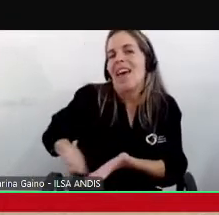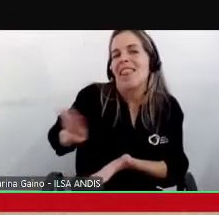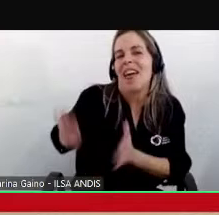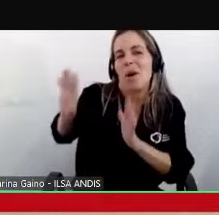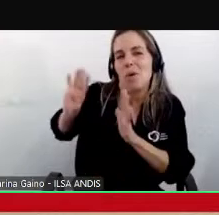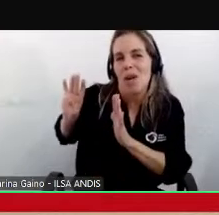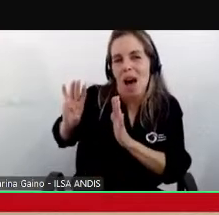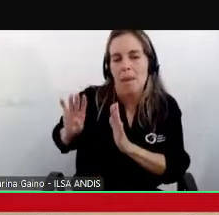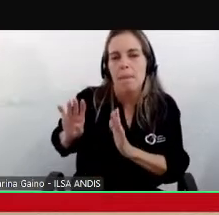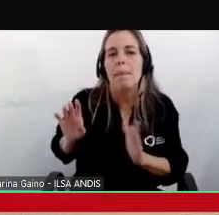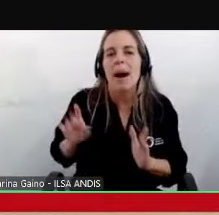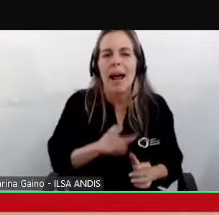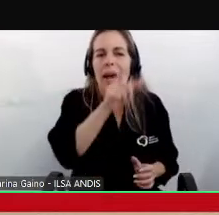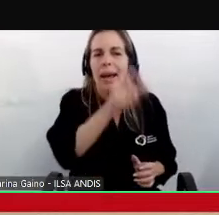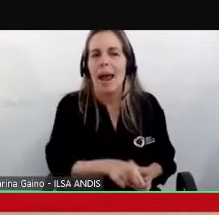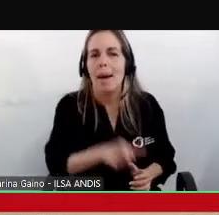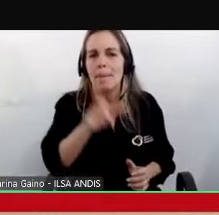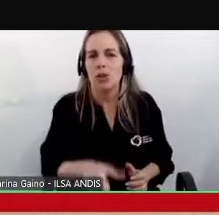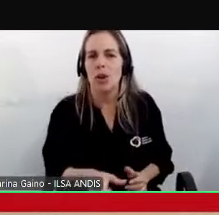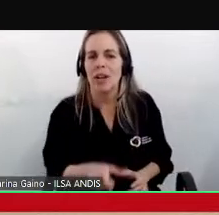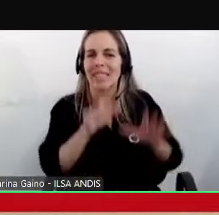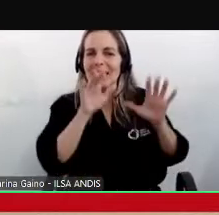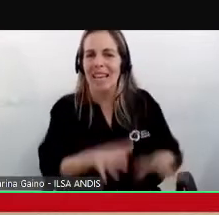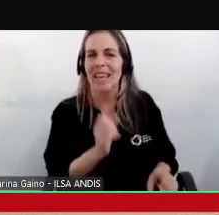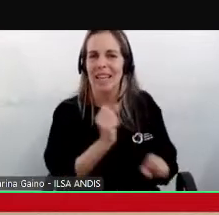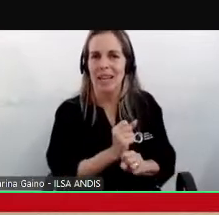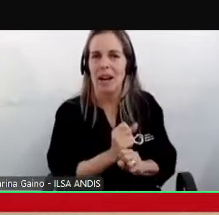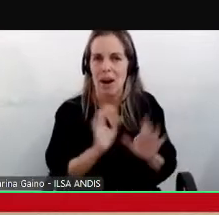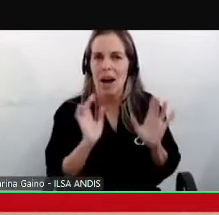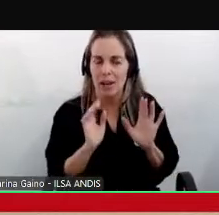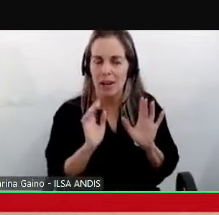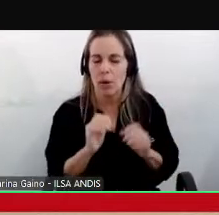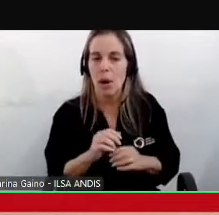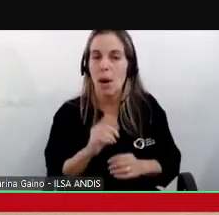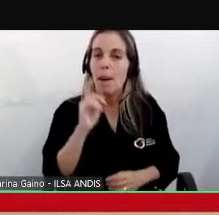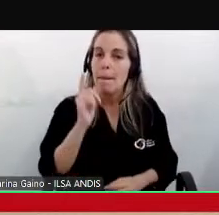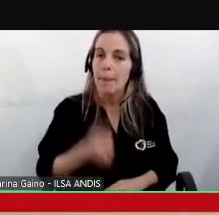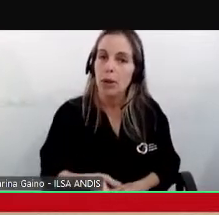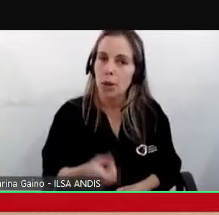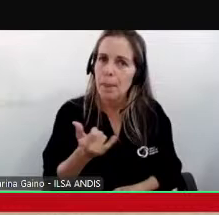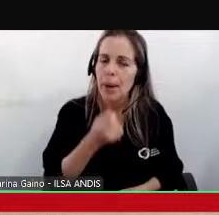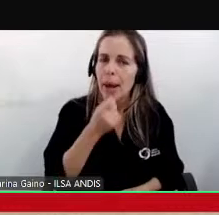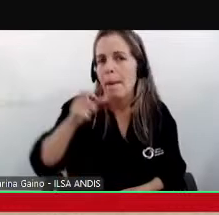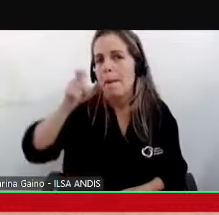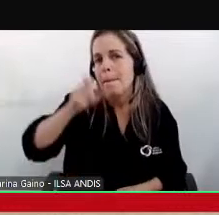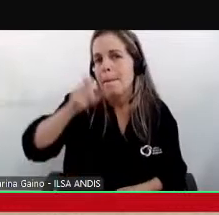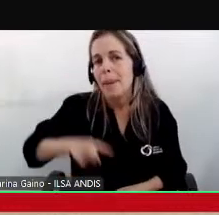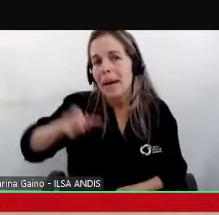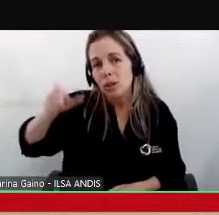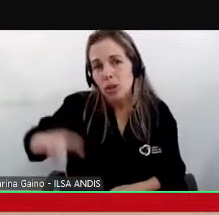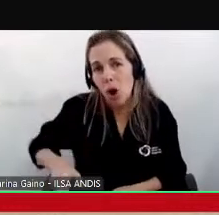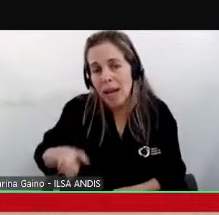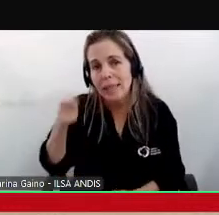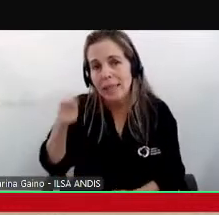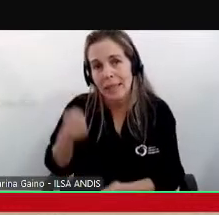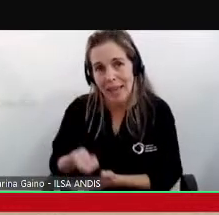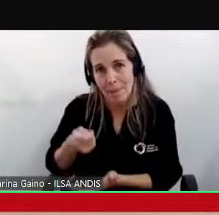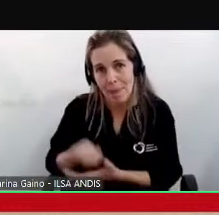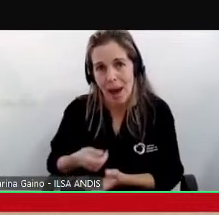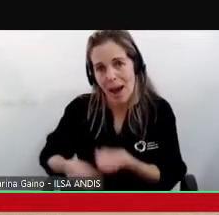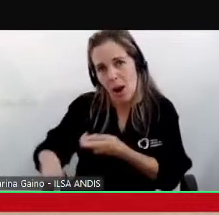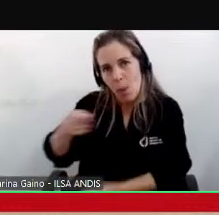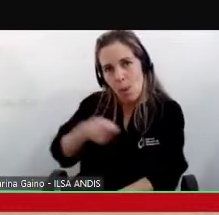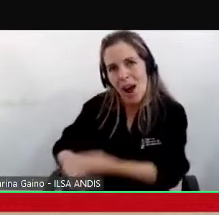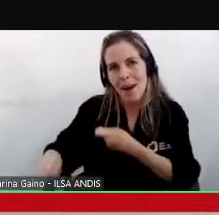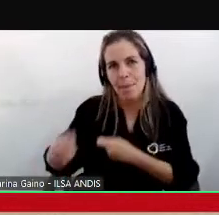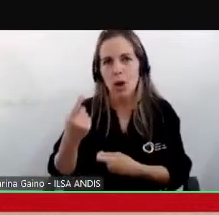day to 3 days worth of wages. And more so than recruitment fees, it's related costs such as transportation.